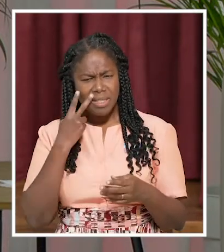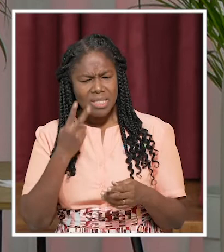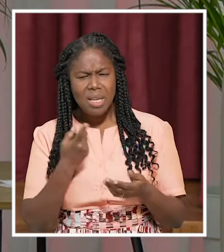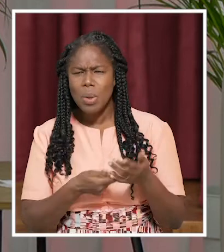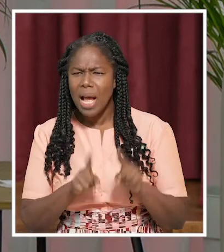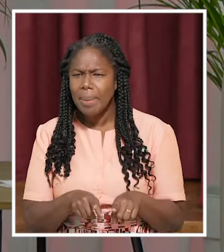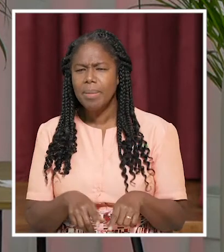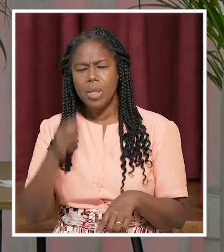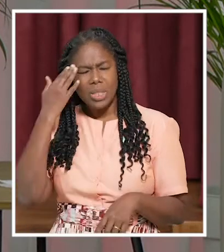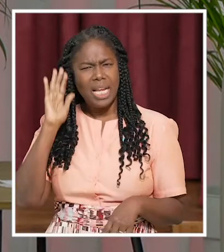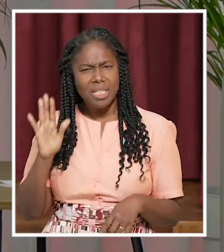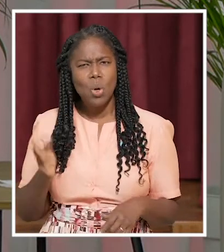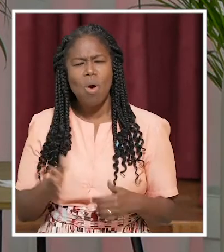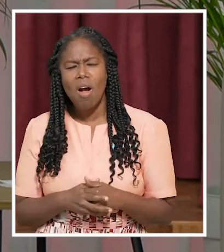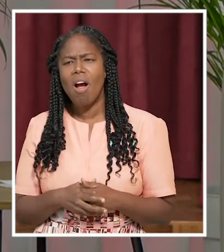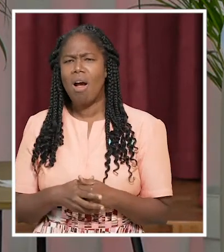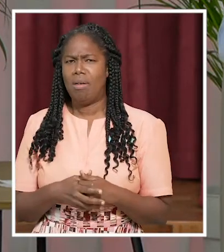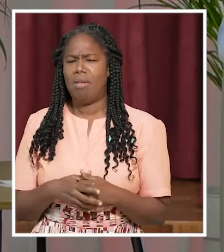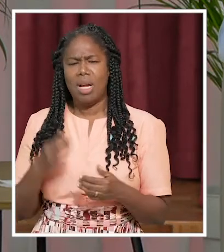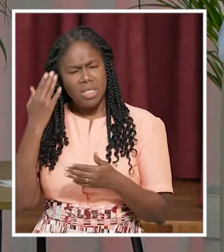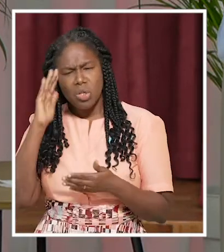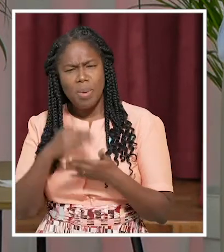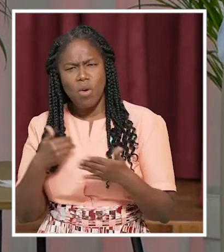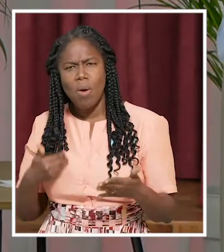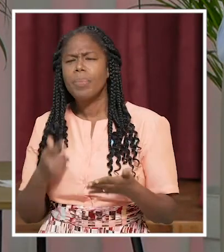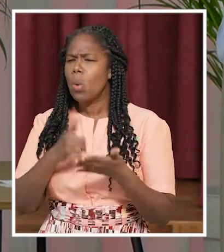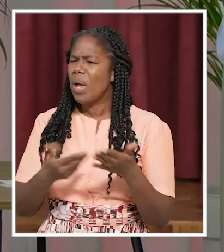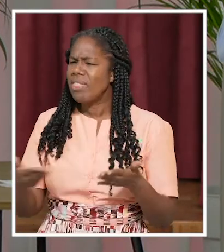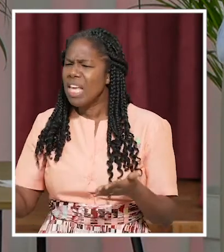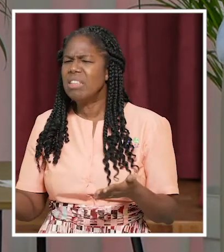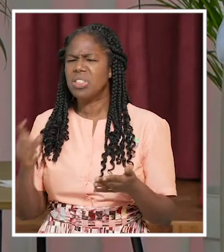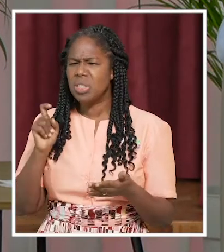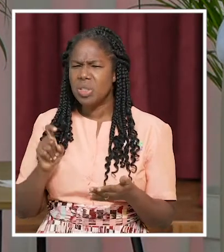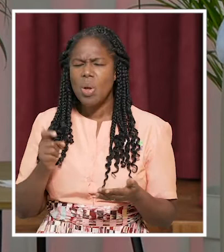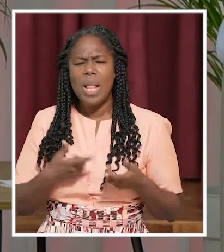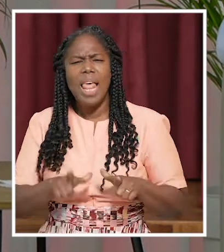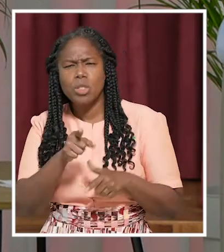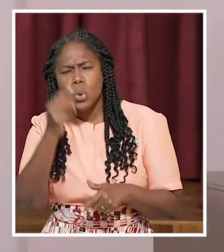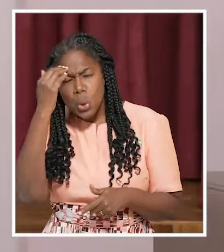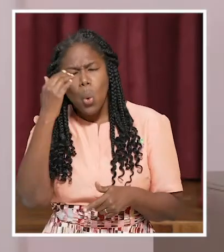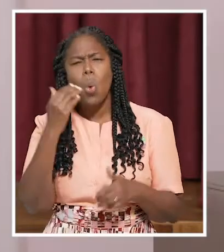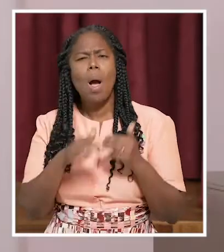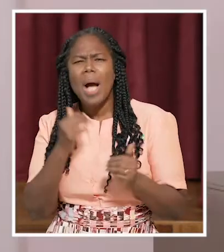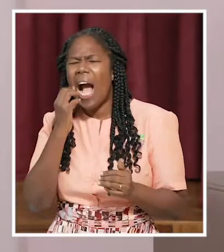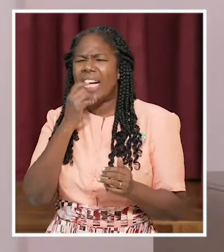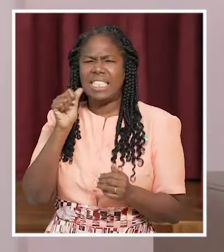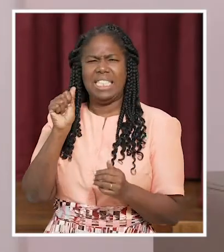you saying things like your heartbeat racing. So what other things we can look out for to know that this is anxiety? Okay, first I